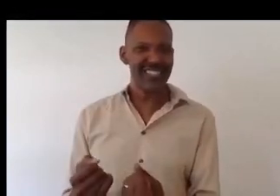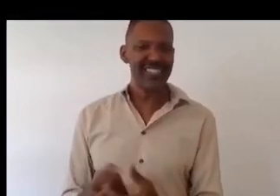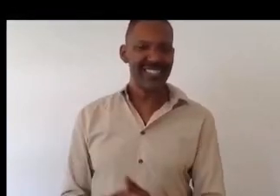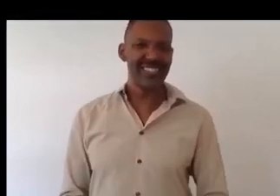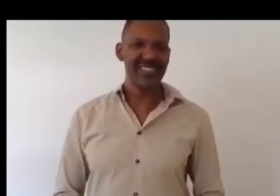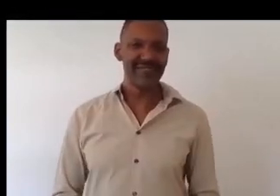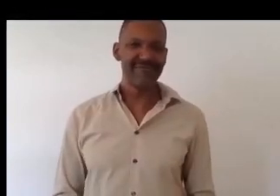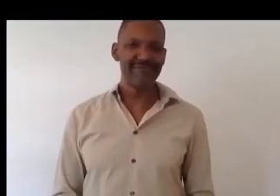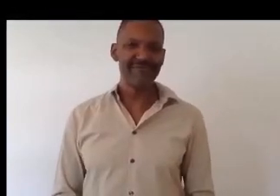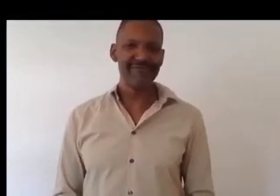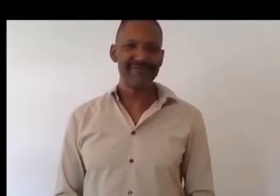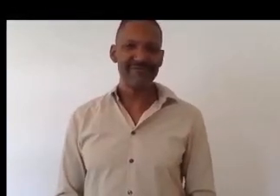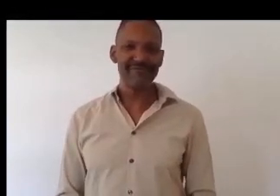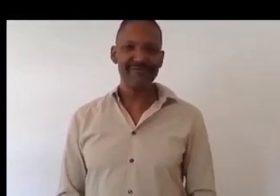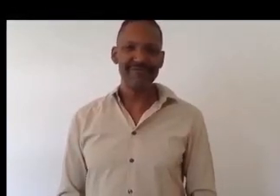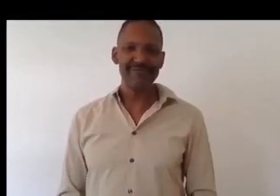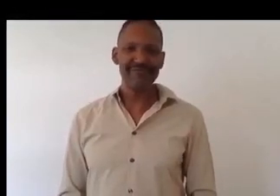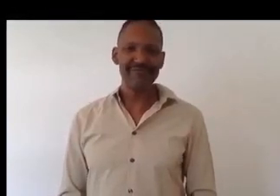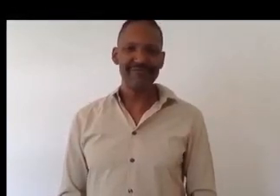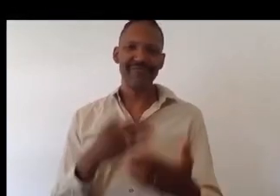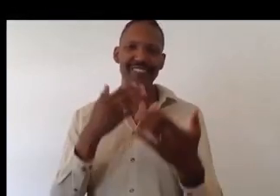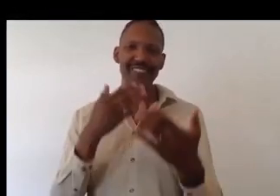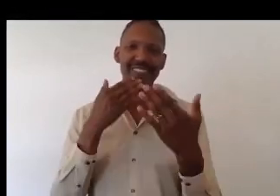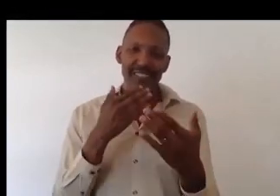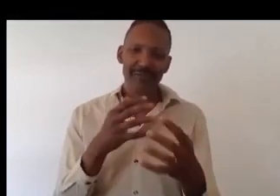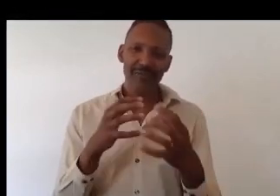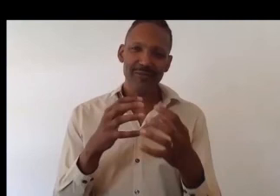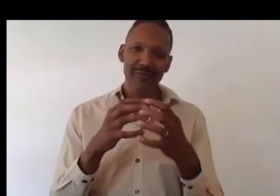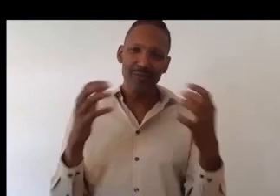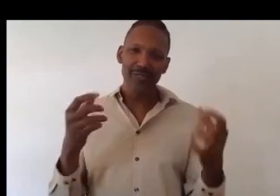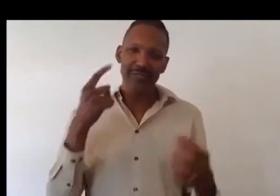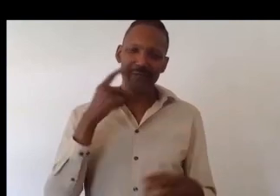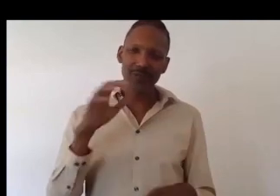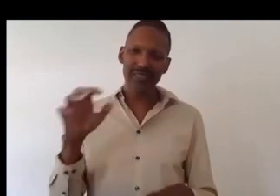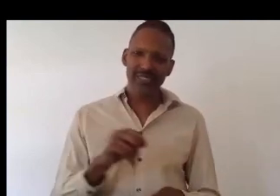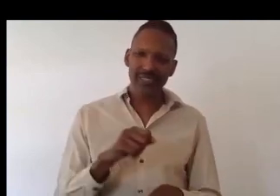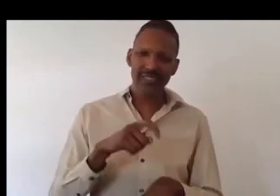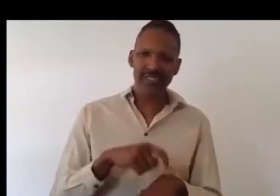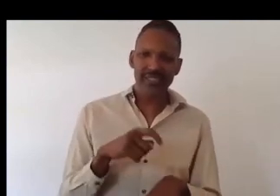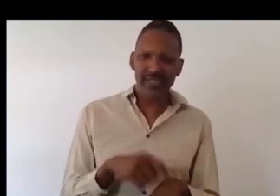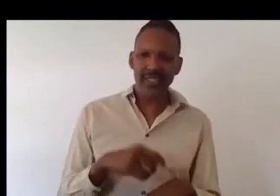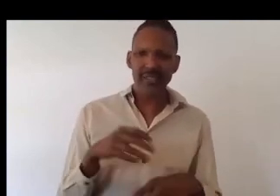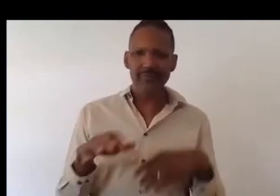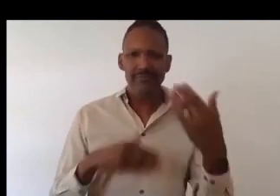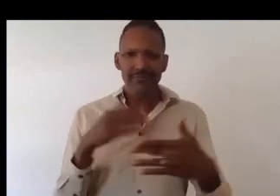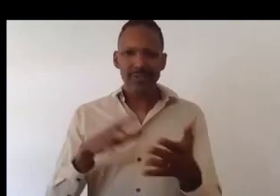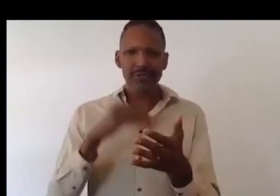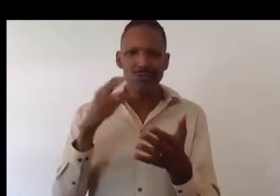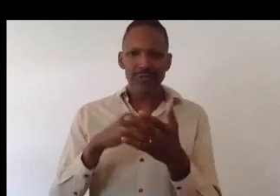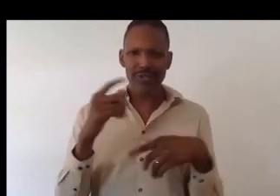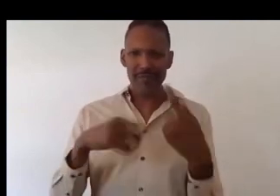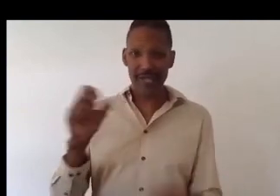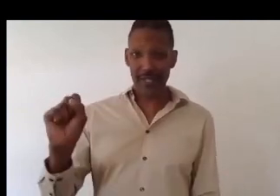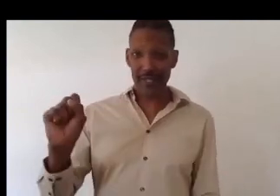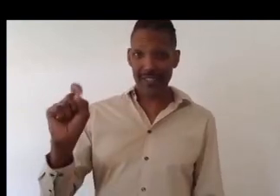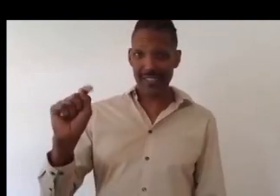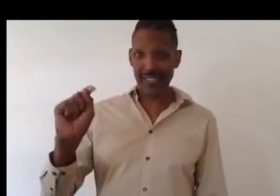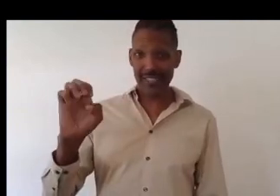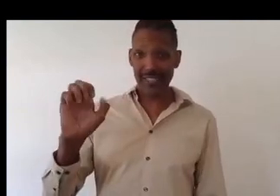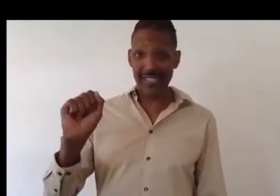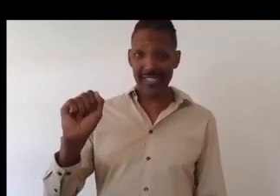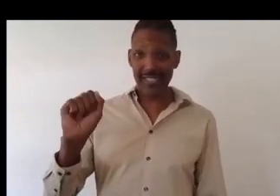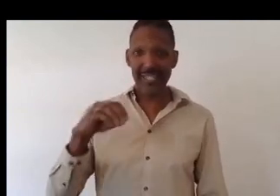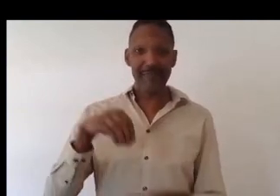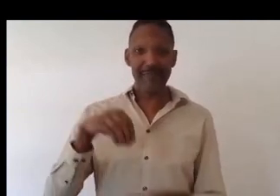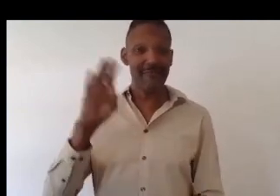Thank you so much for taking the time to learn about STEAM and young learners at Boston Children's Museum. We hope hearing about some